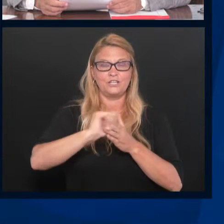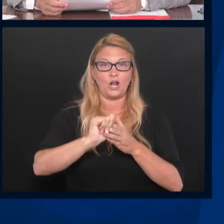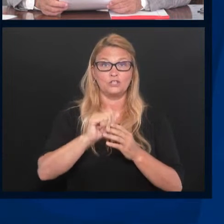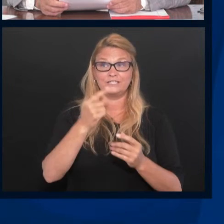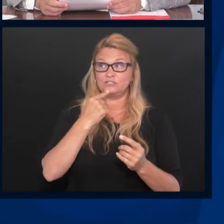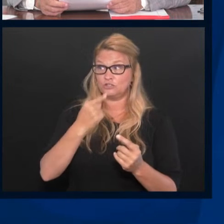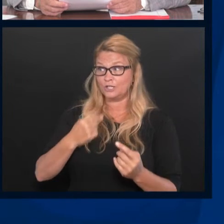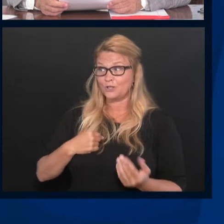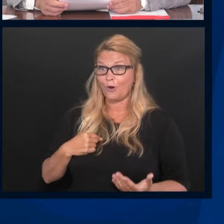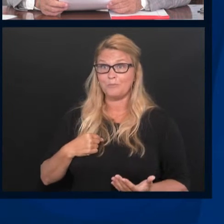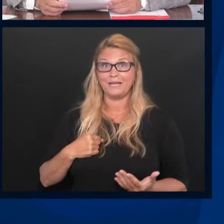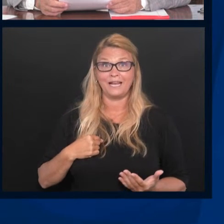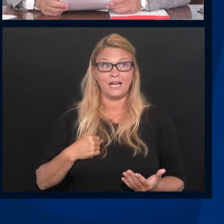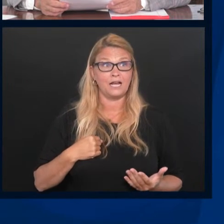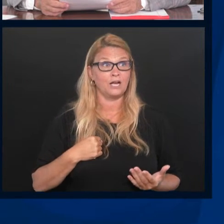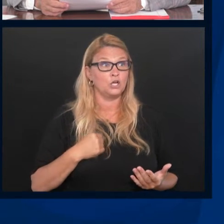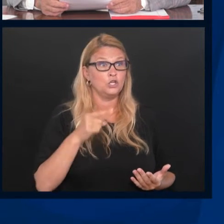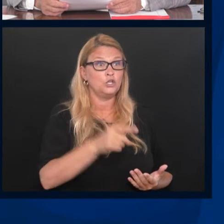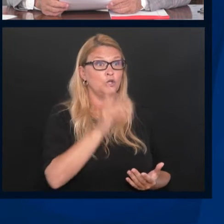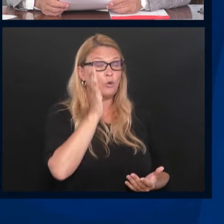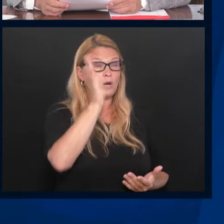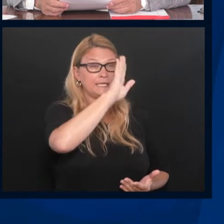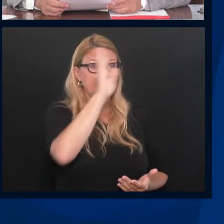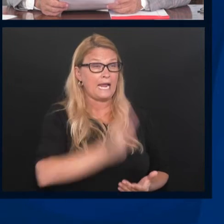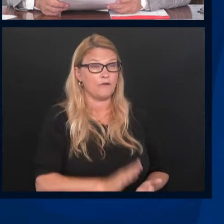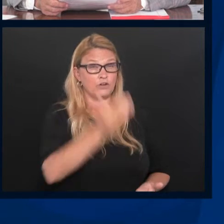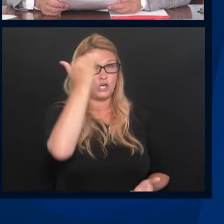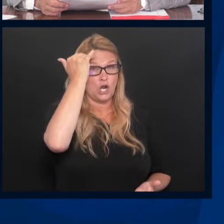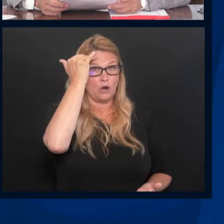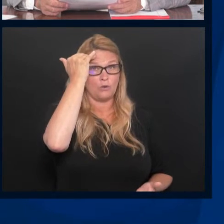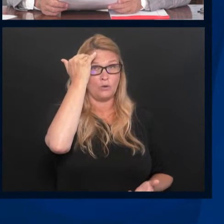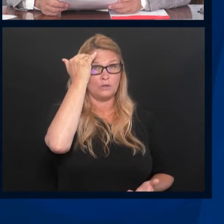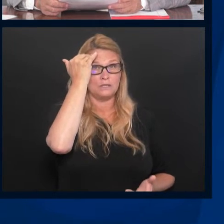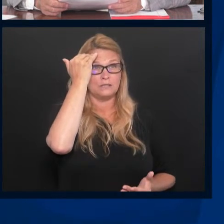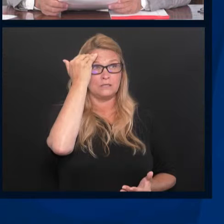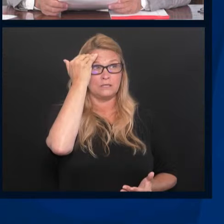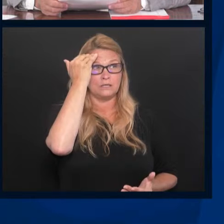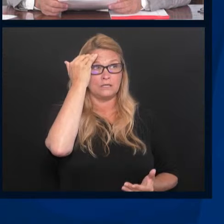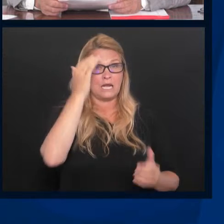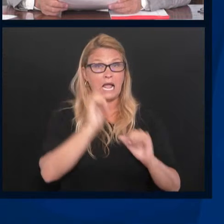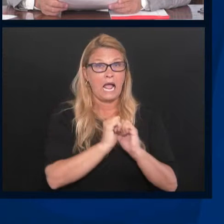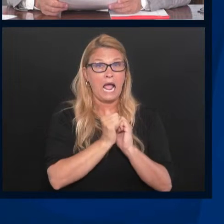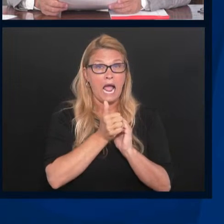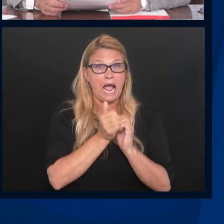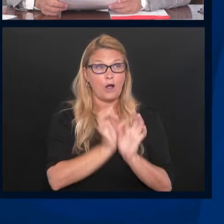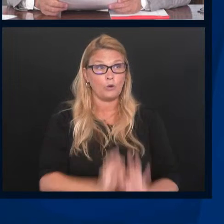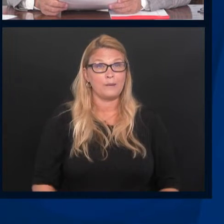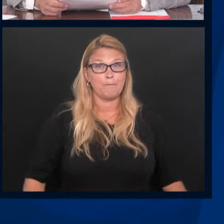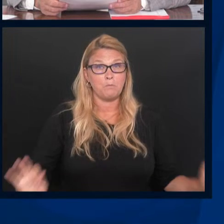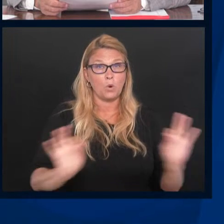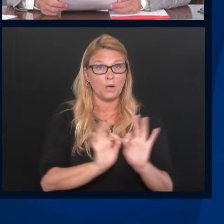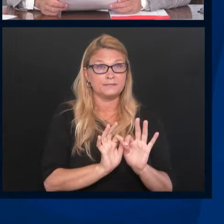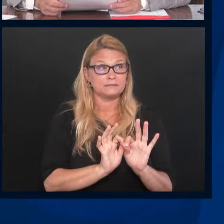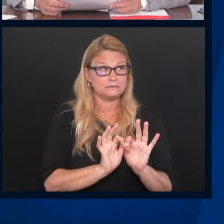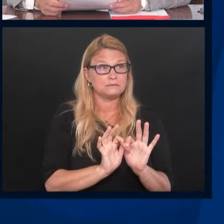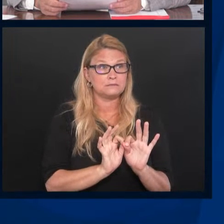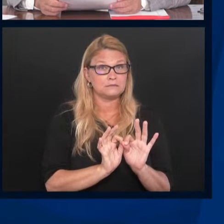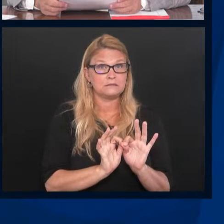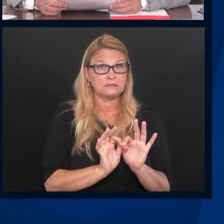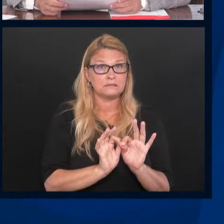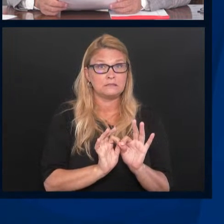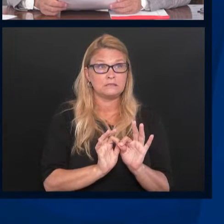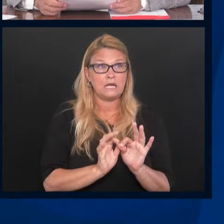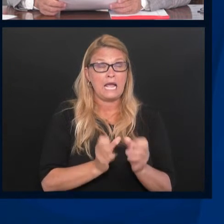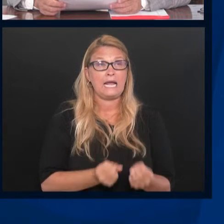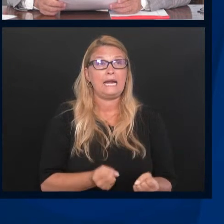me, you'll never know. You'll just never know how important this is right now and how needed